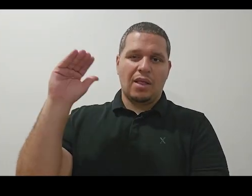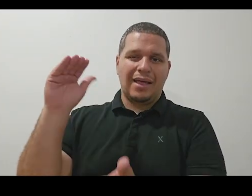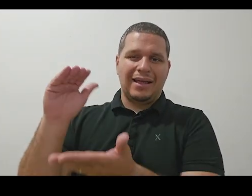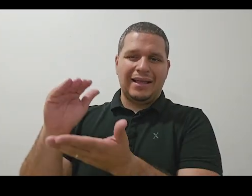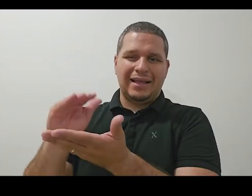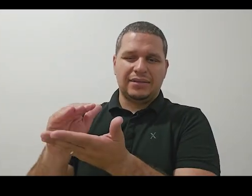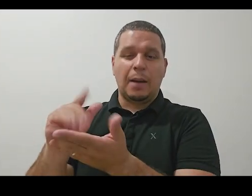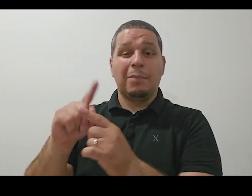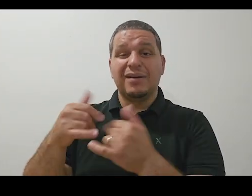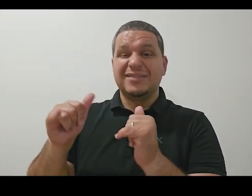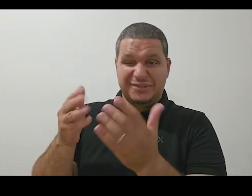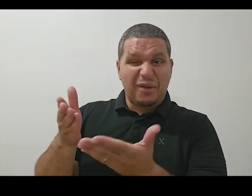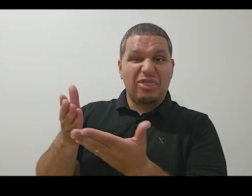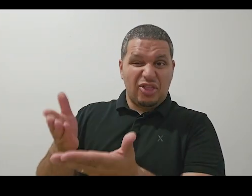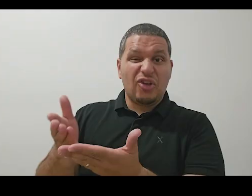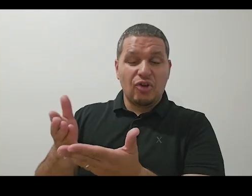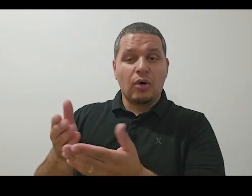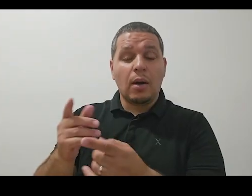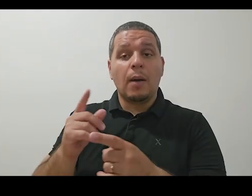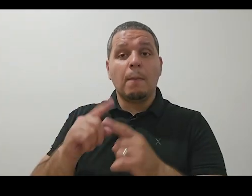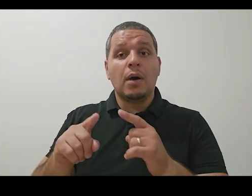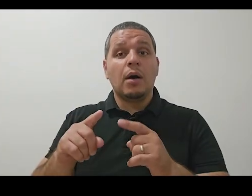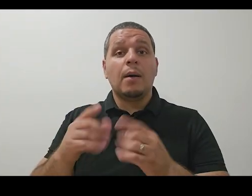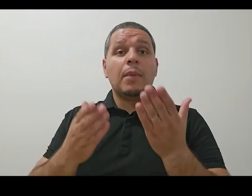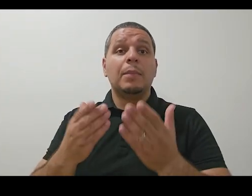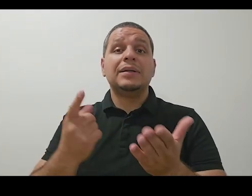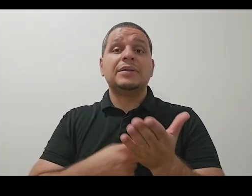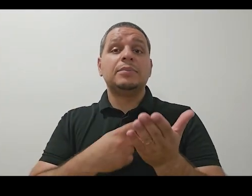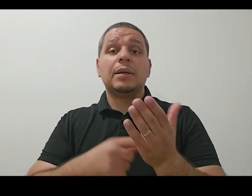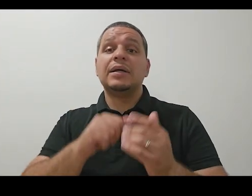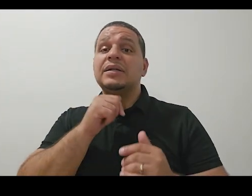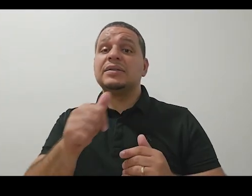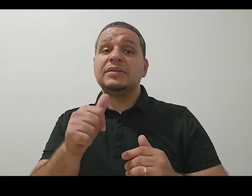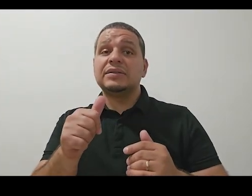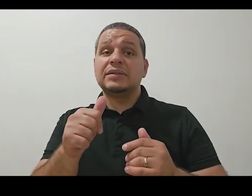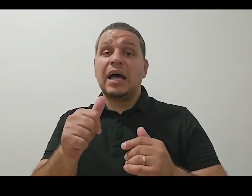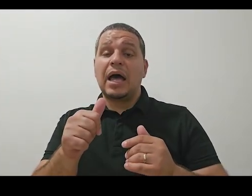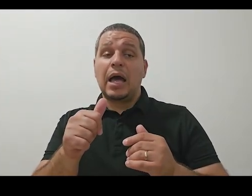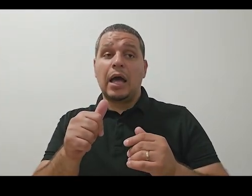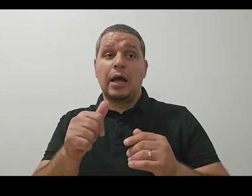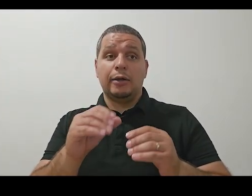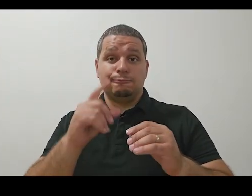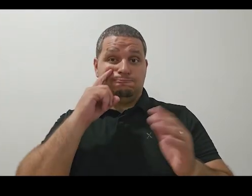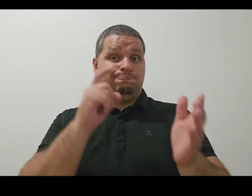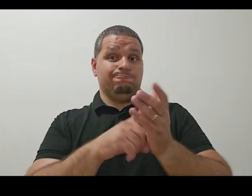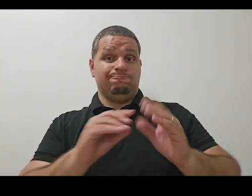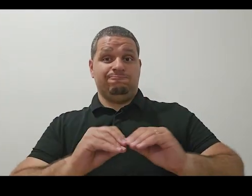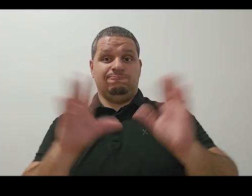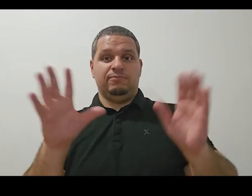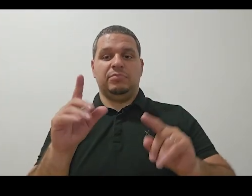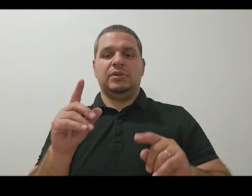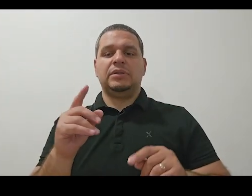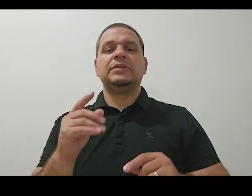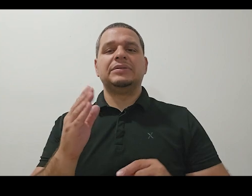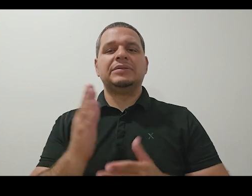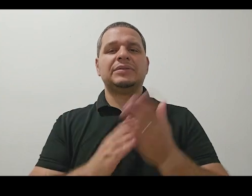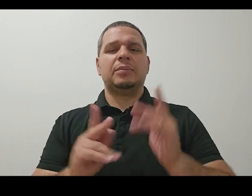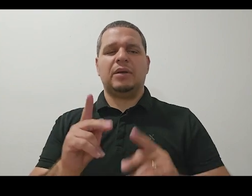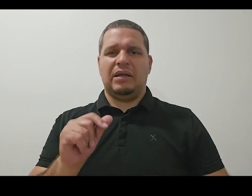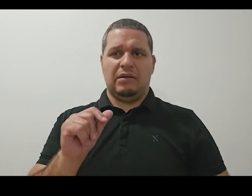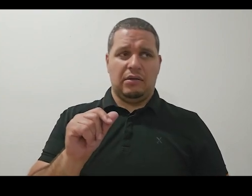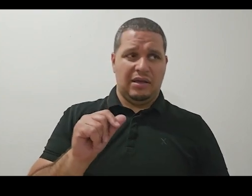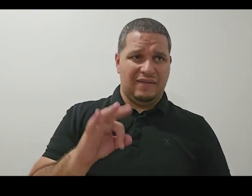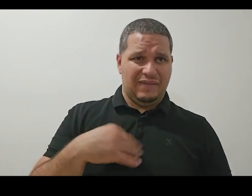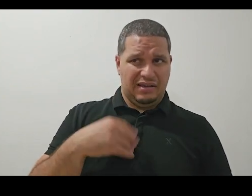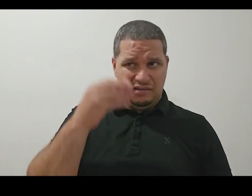but it's still there. And even if it's not outward, it's not overt, but it's people say, whoa, if I